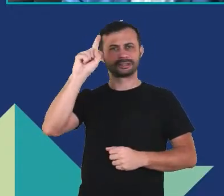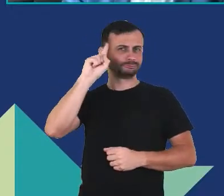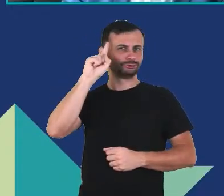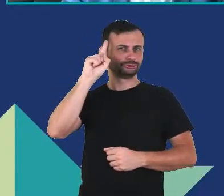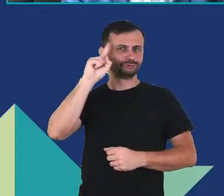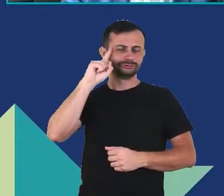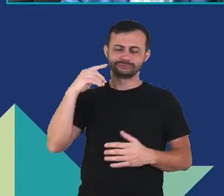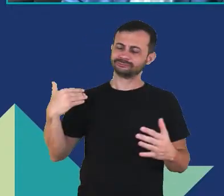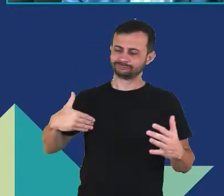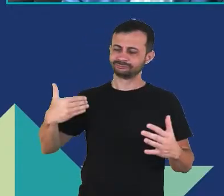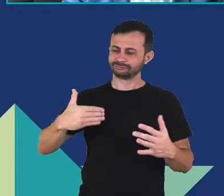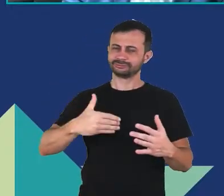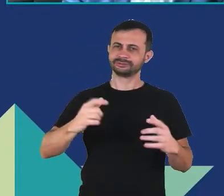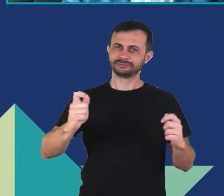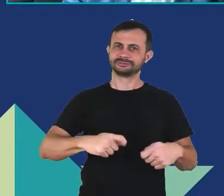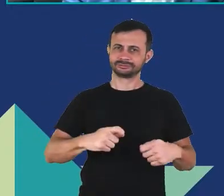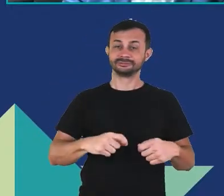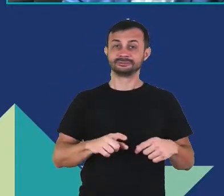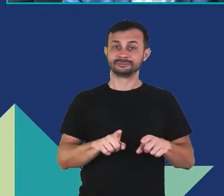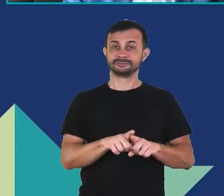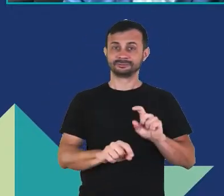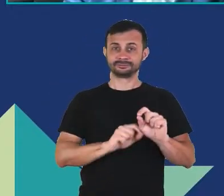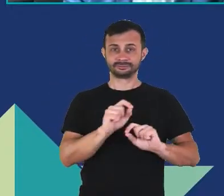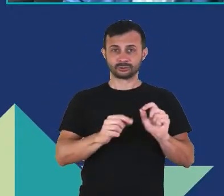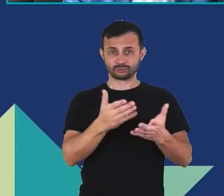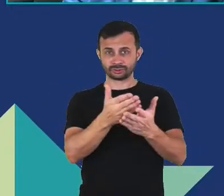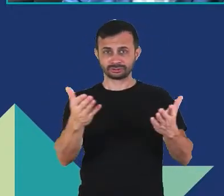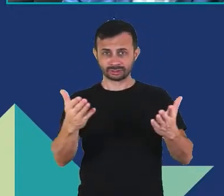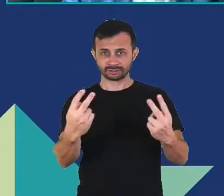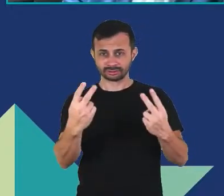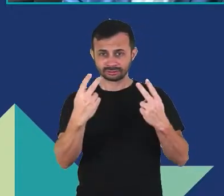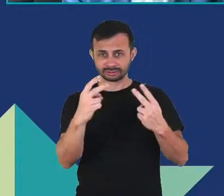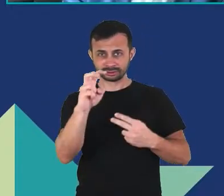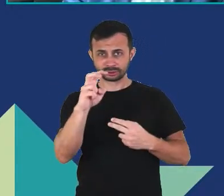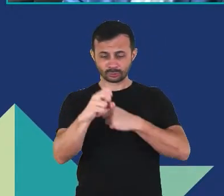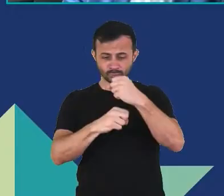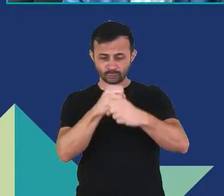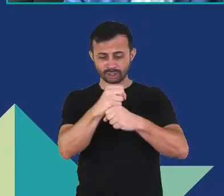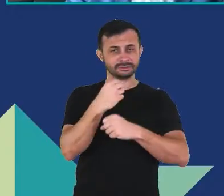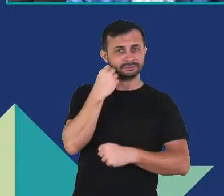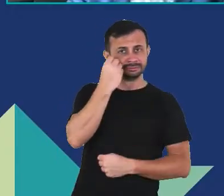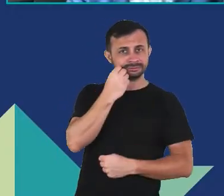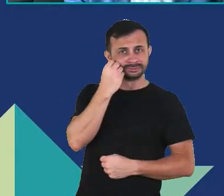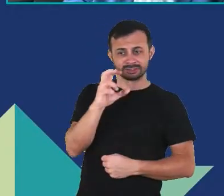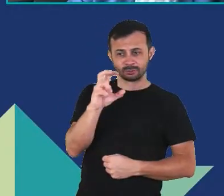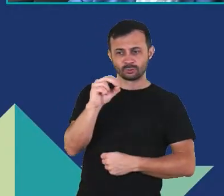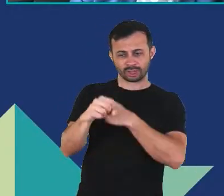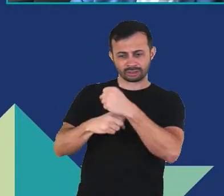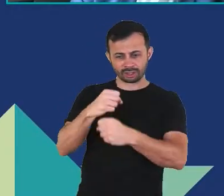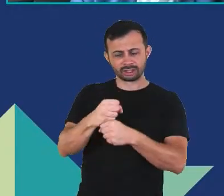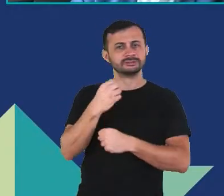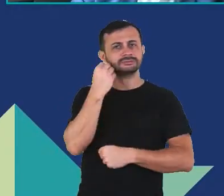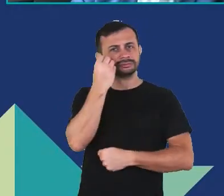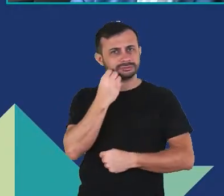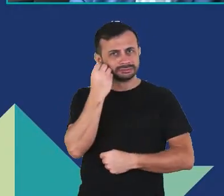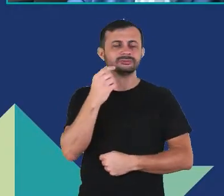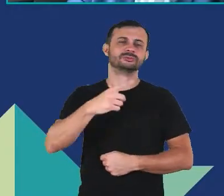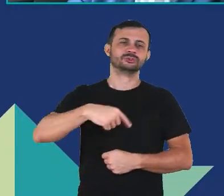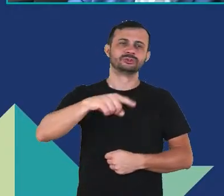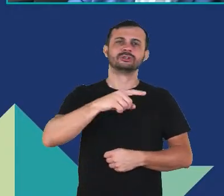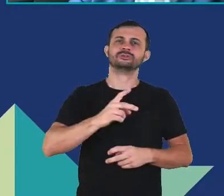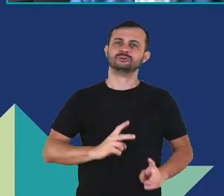whether you have 5 years experience or 50 years experience, we still learn every day. So